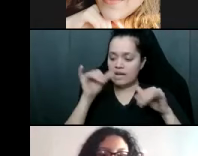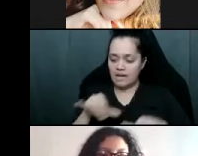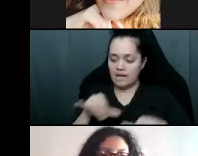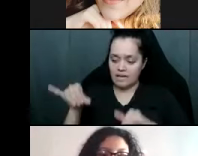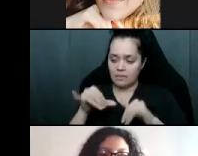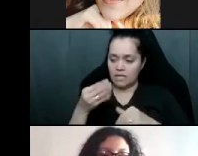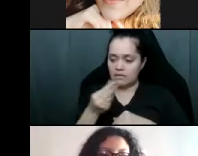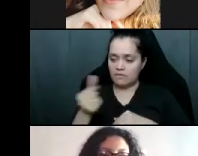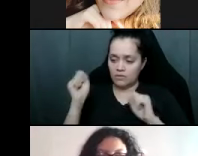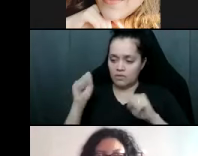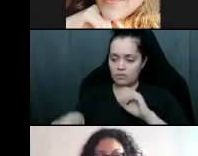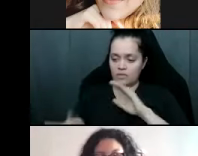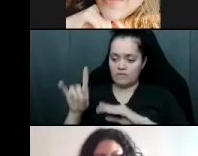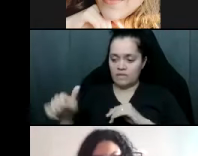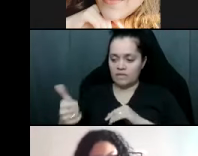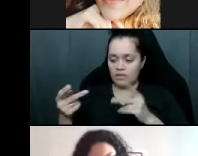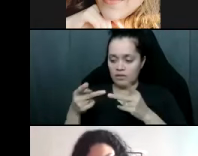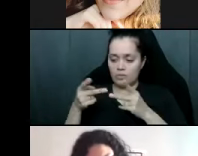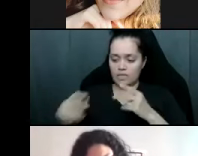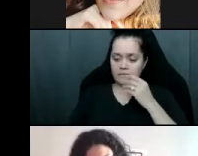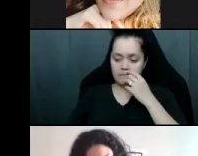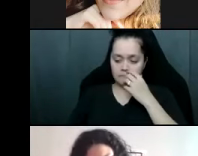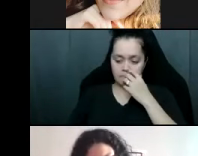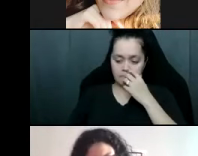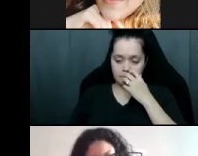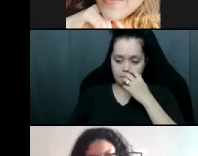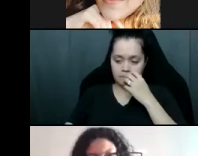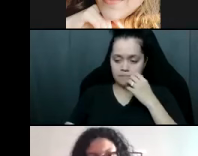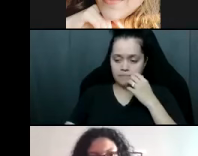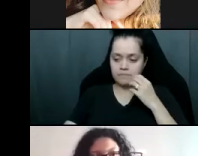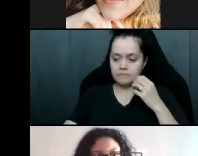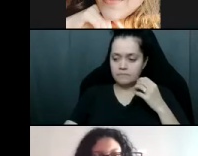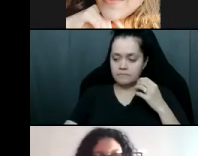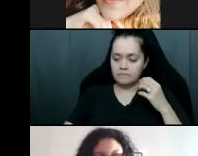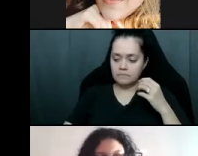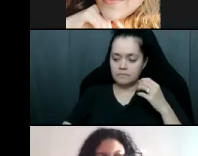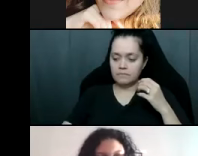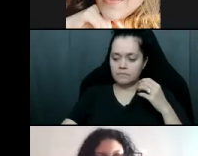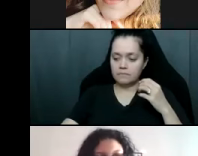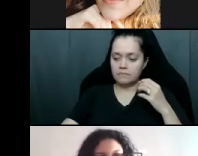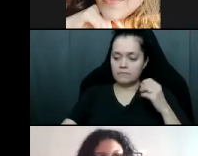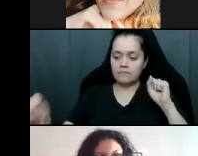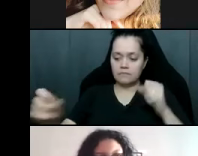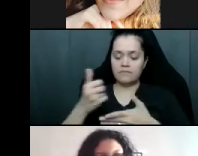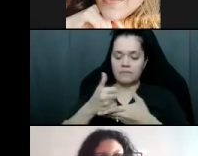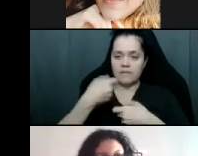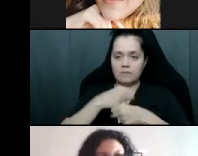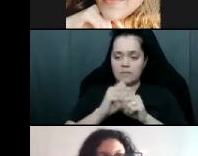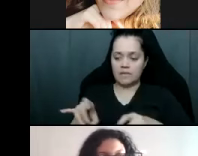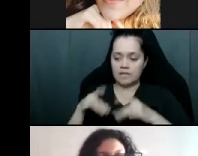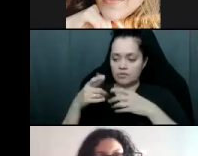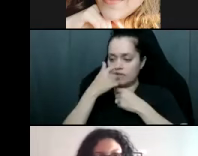can be found other places. And well, it can help make Australia